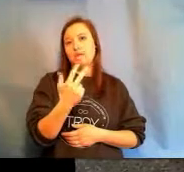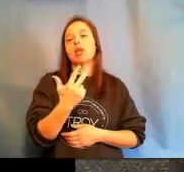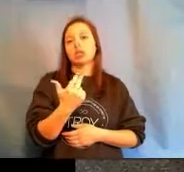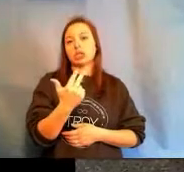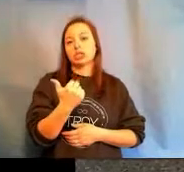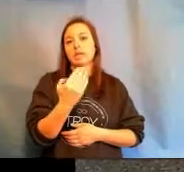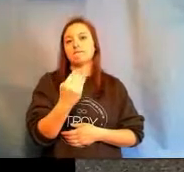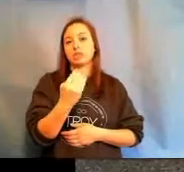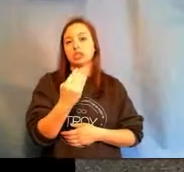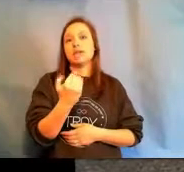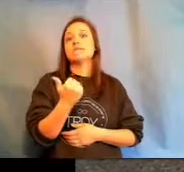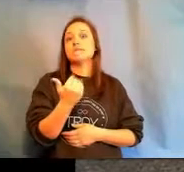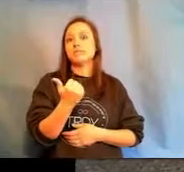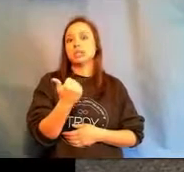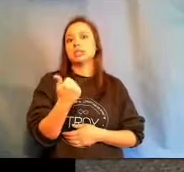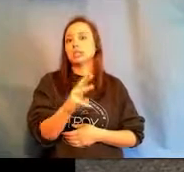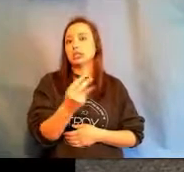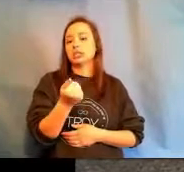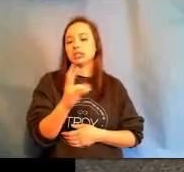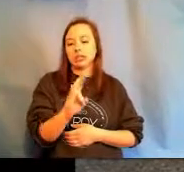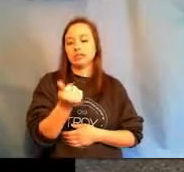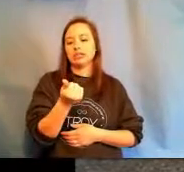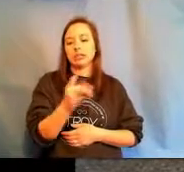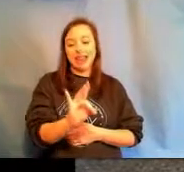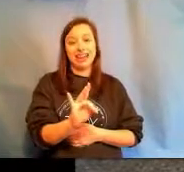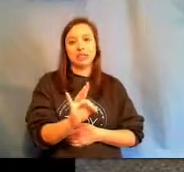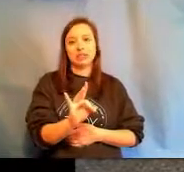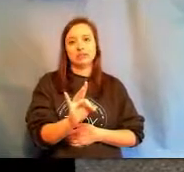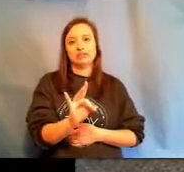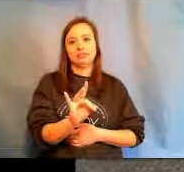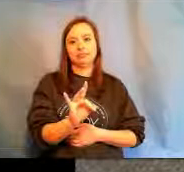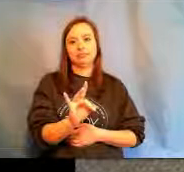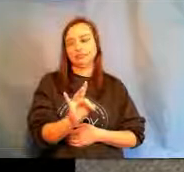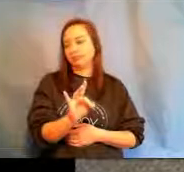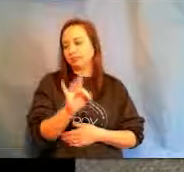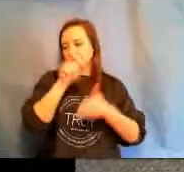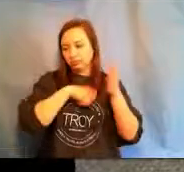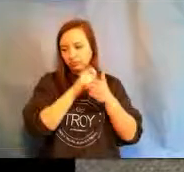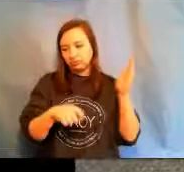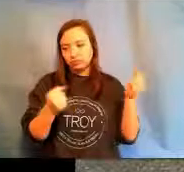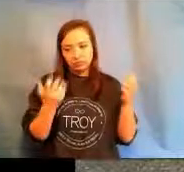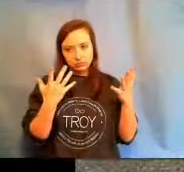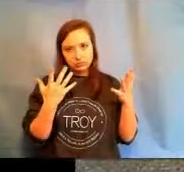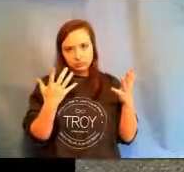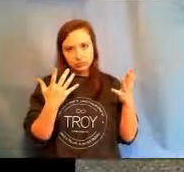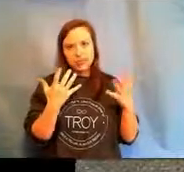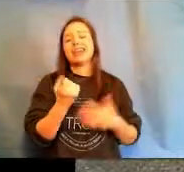12, 13, 14, 15, 16, 17, 18. And how many am I taking away?